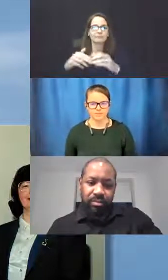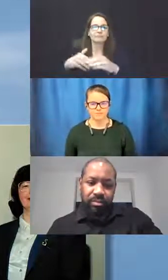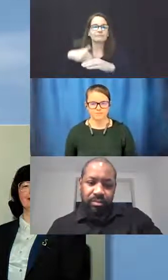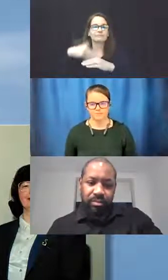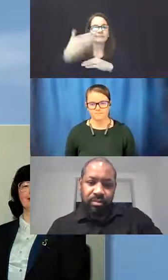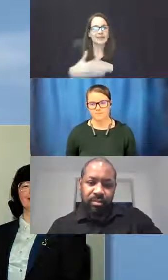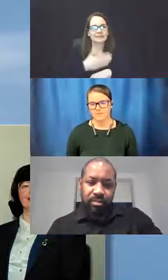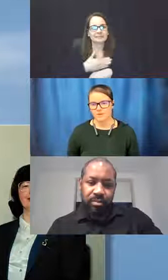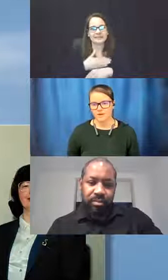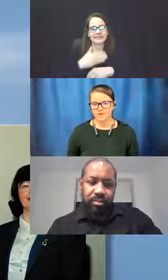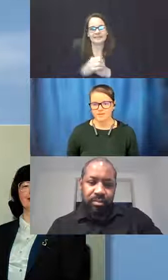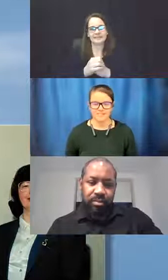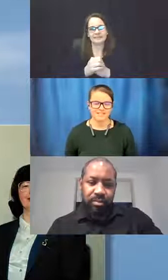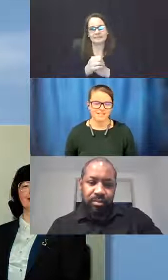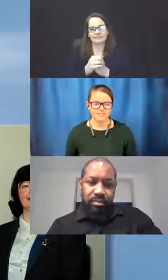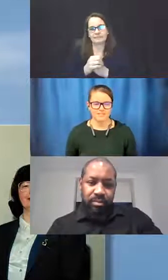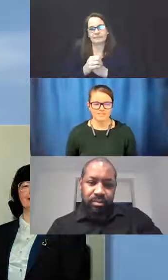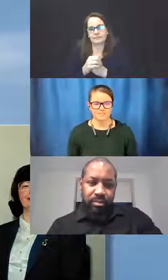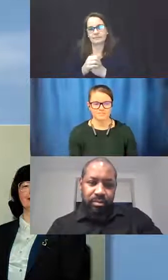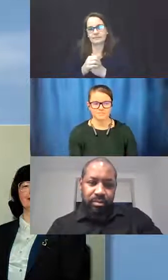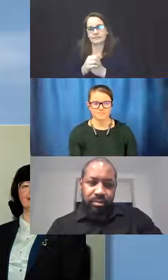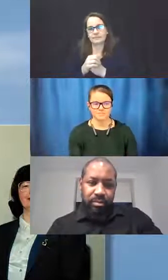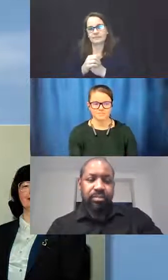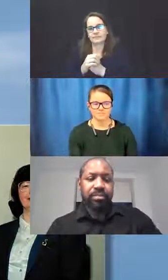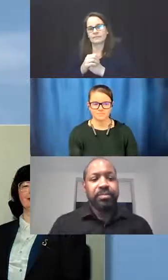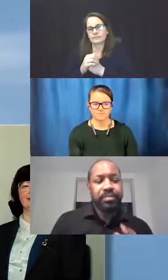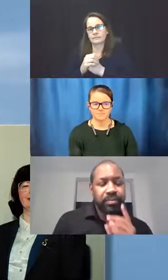description. Okay, next slide, please.